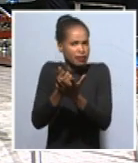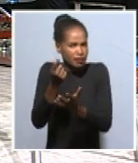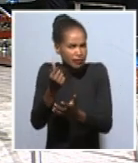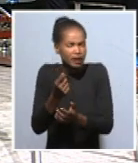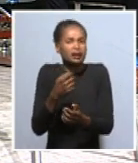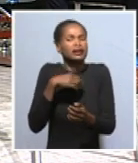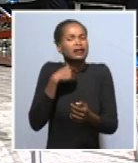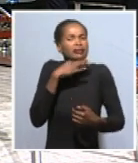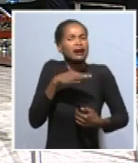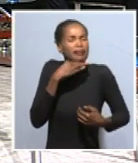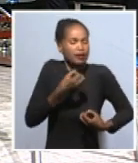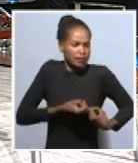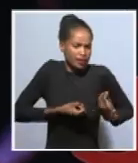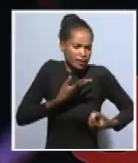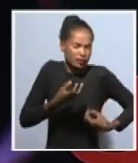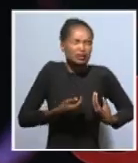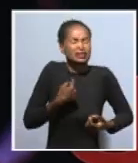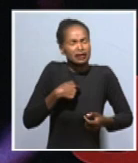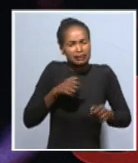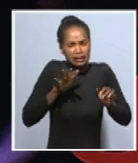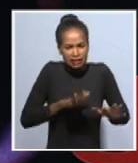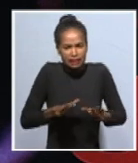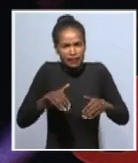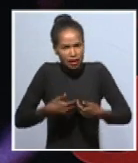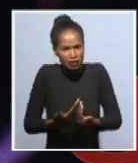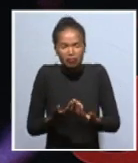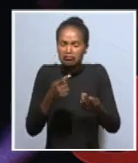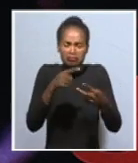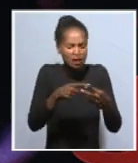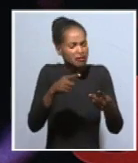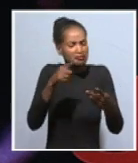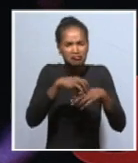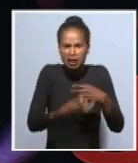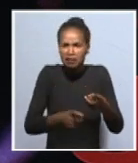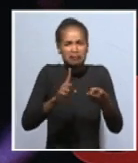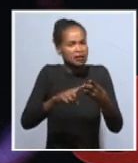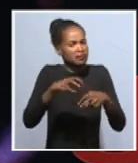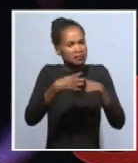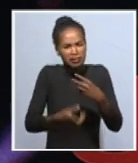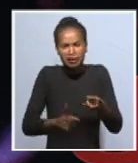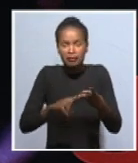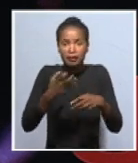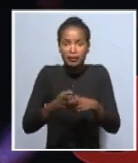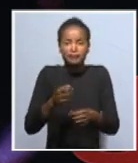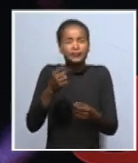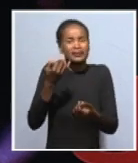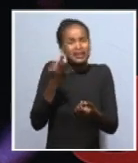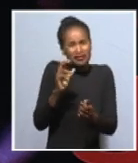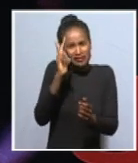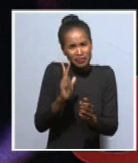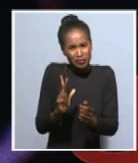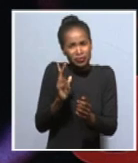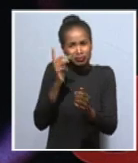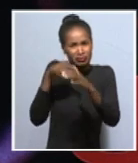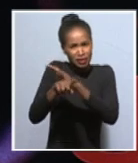then positive, then the farmer has 12 months in which they do not have to actually pay, this year's installment.